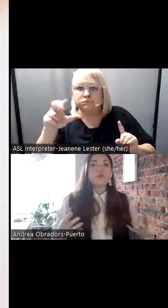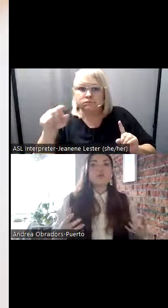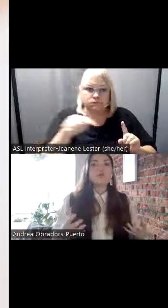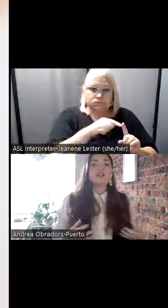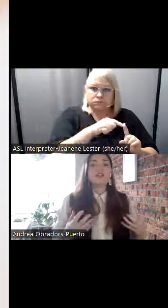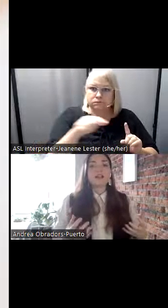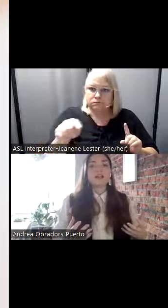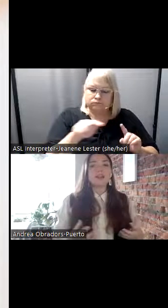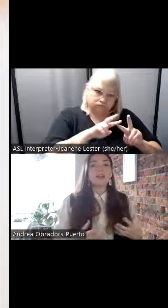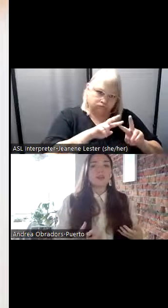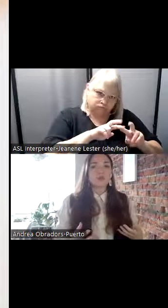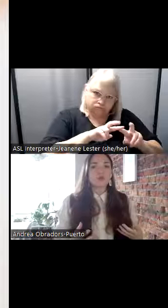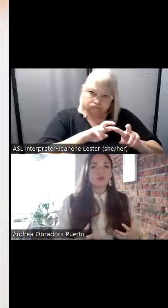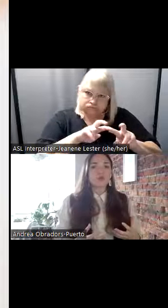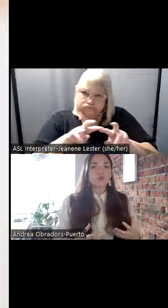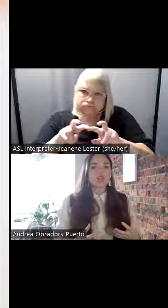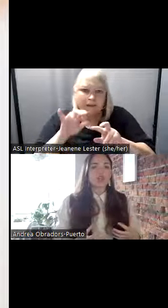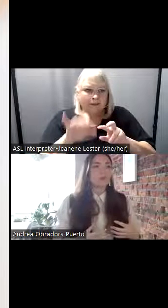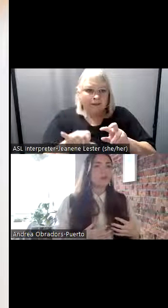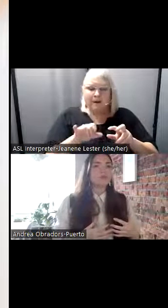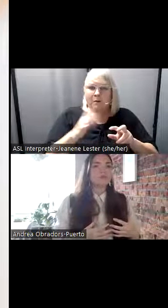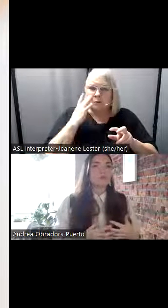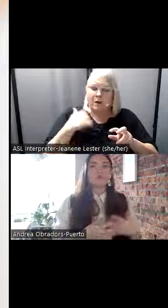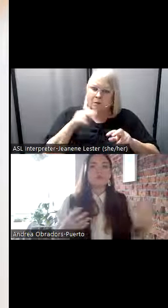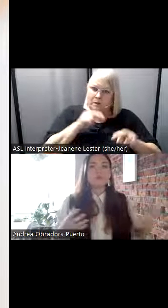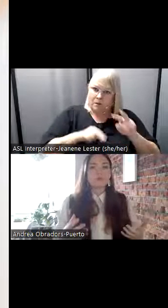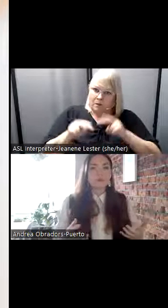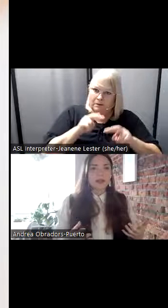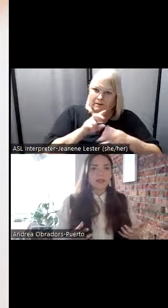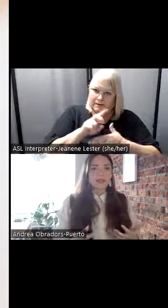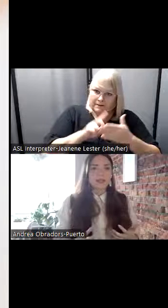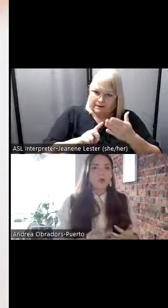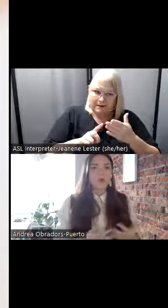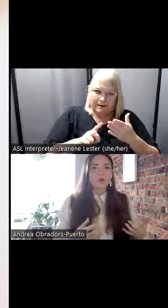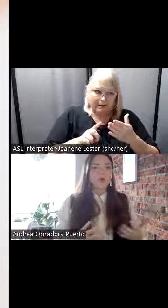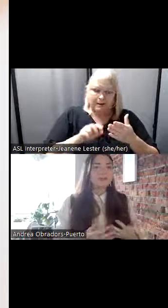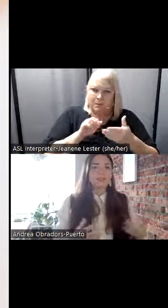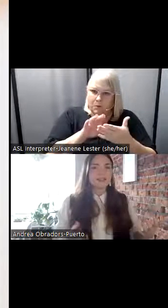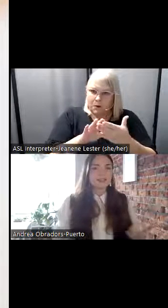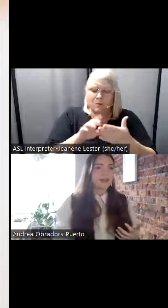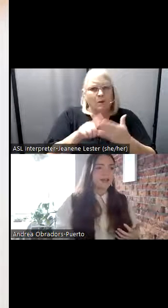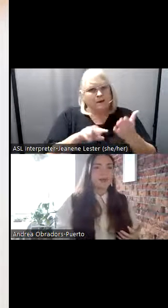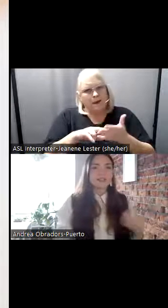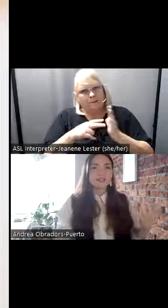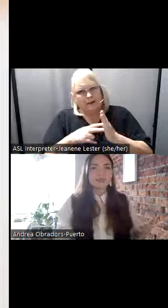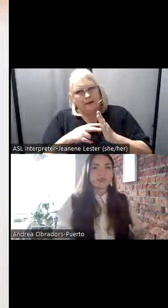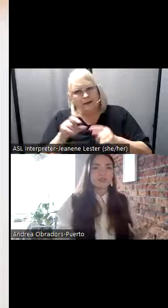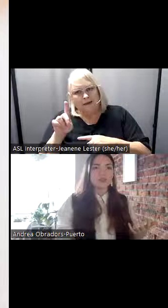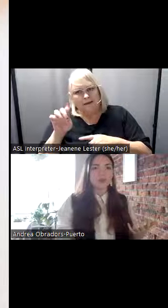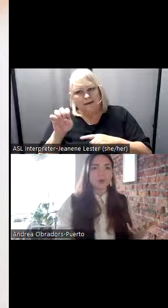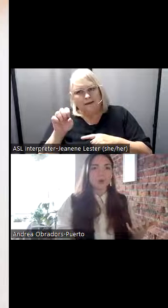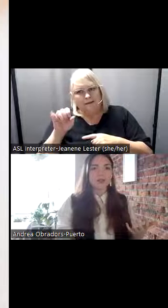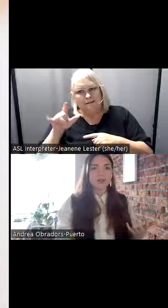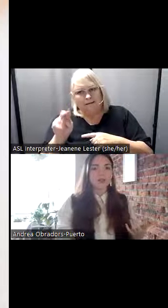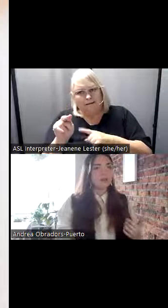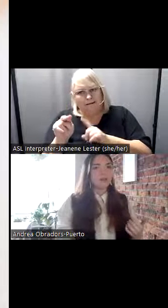And that's what we brought the design approach to the project. But what do we mean by design? What is design? What is this new focus that